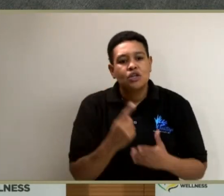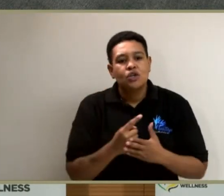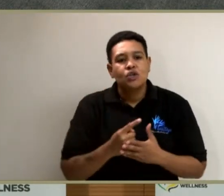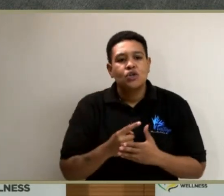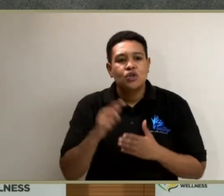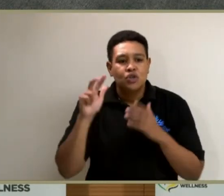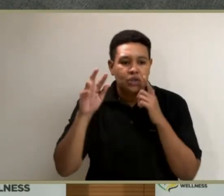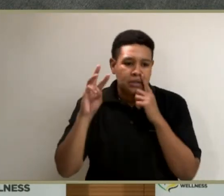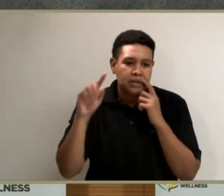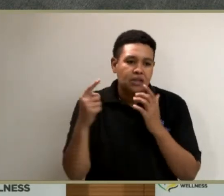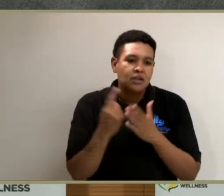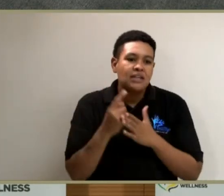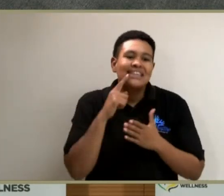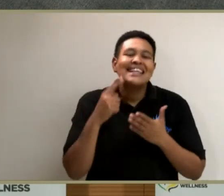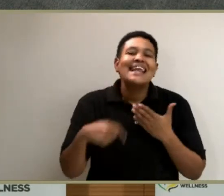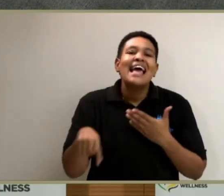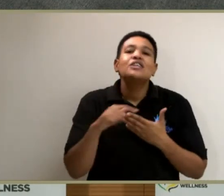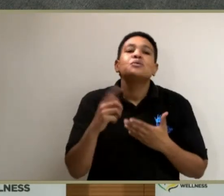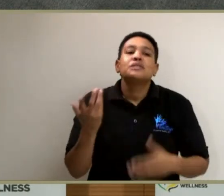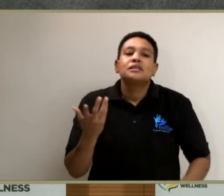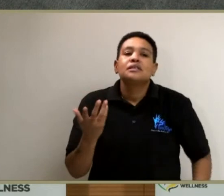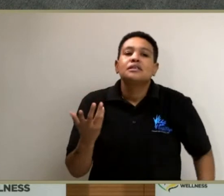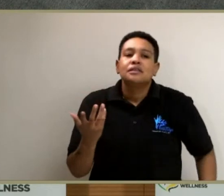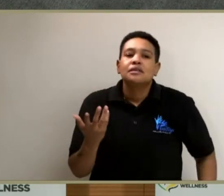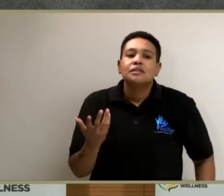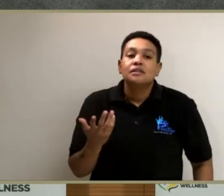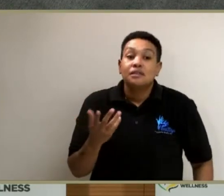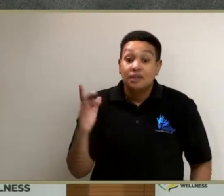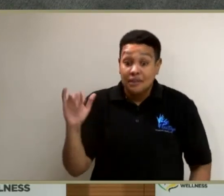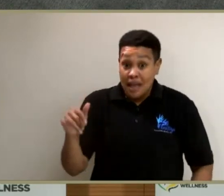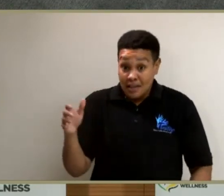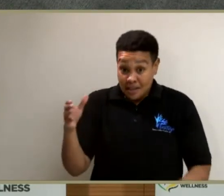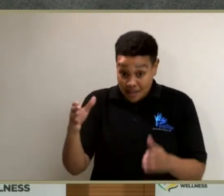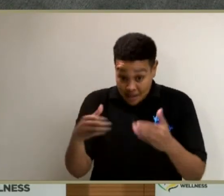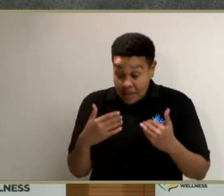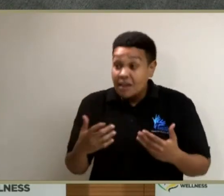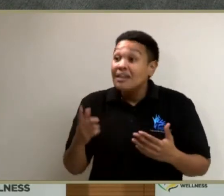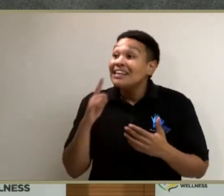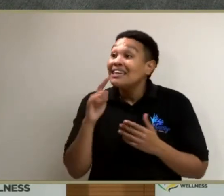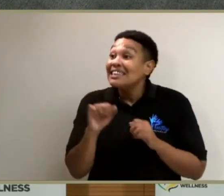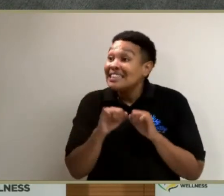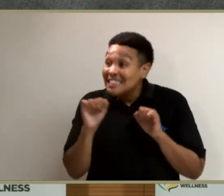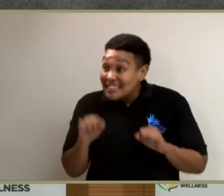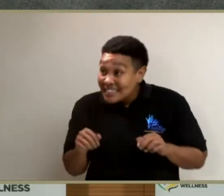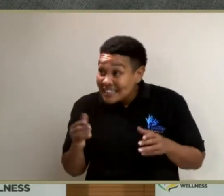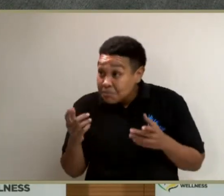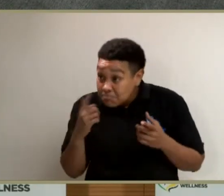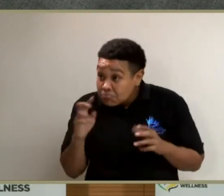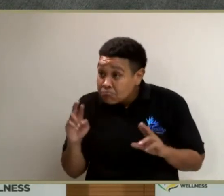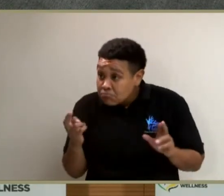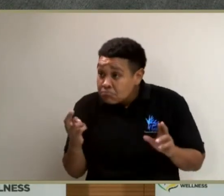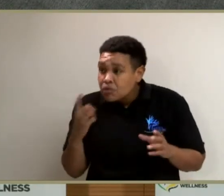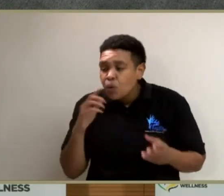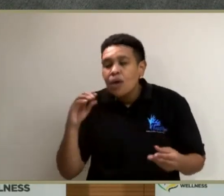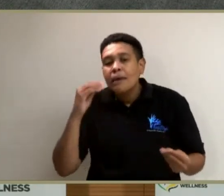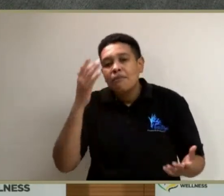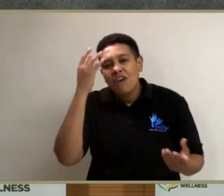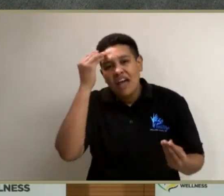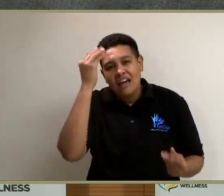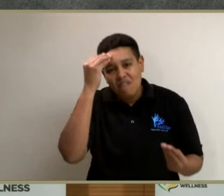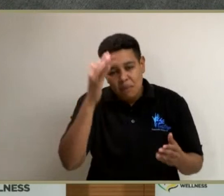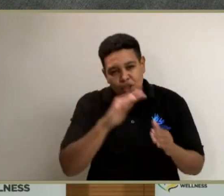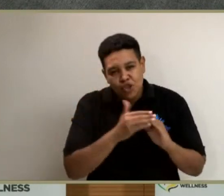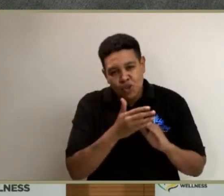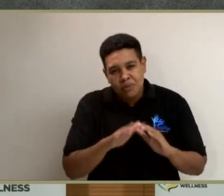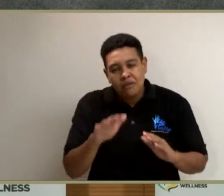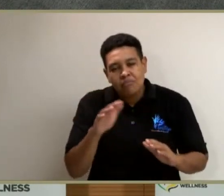hours. It takes a while. So as soon as that batch comes off the system, we'll provide information to the public.